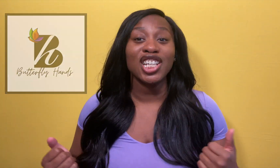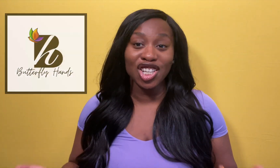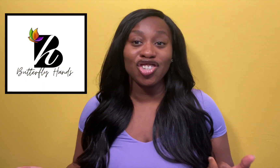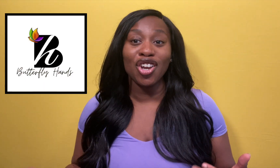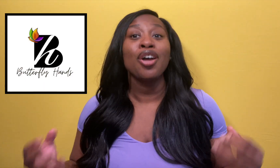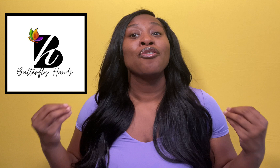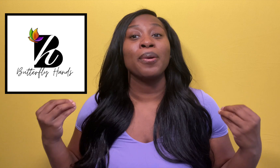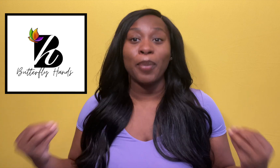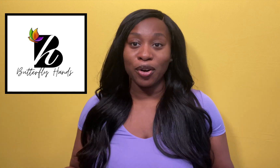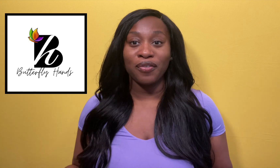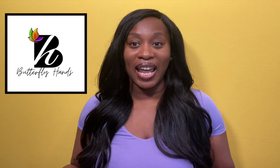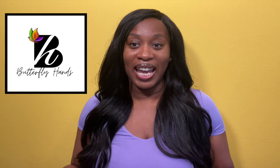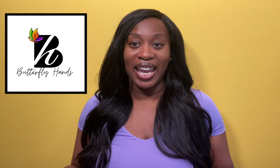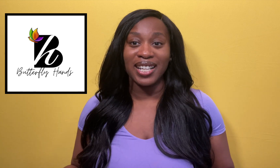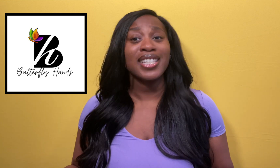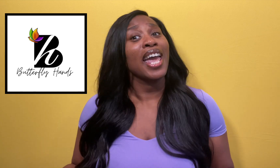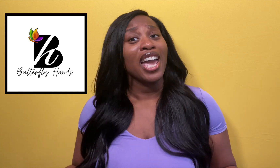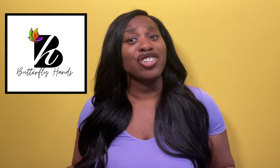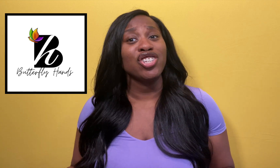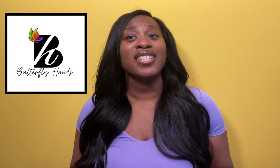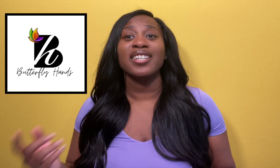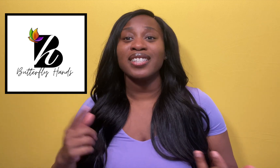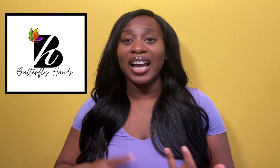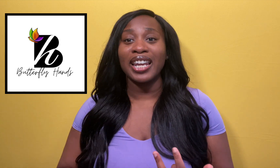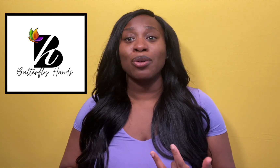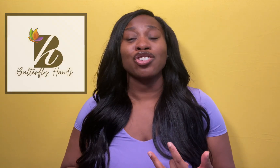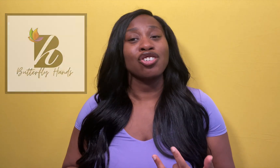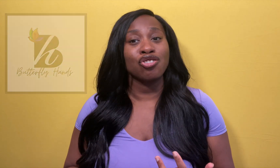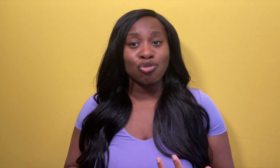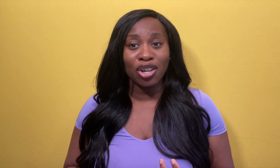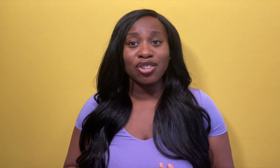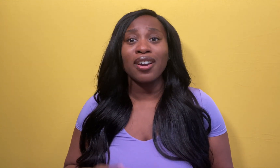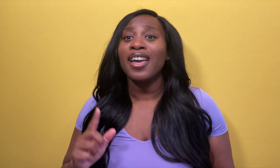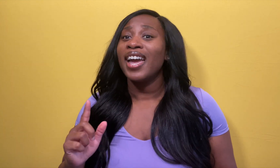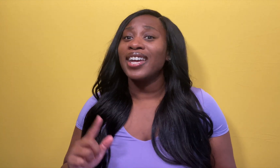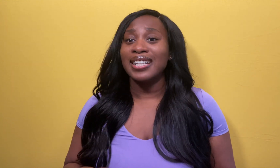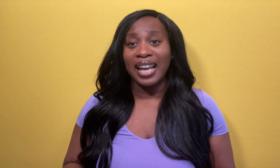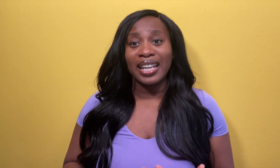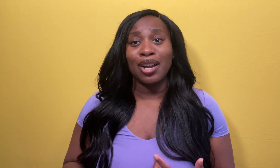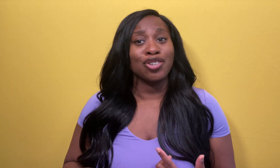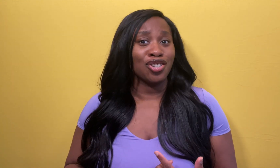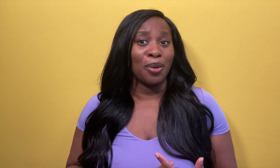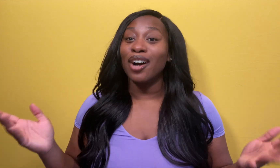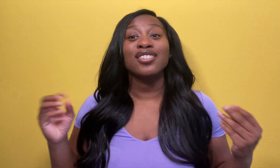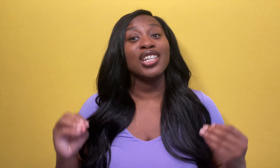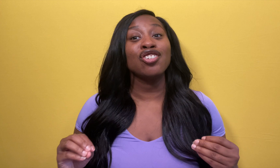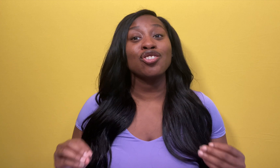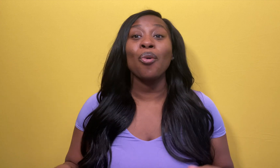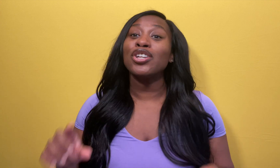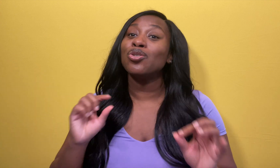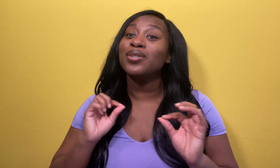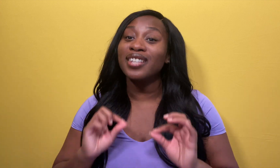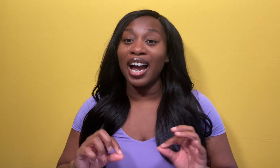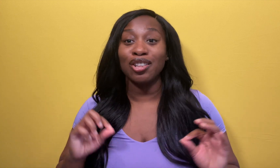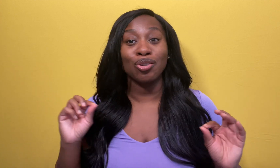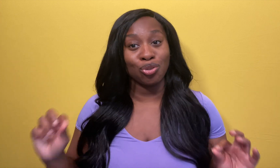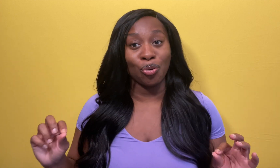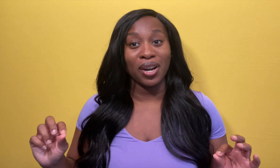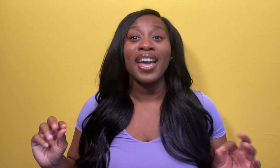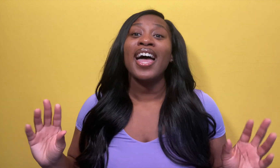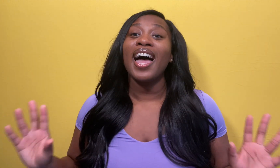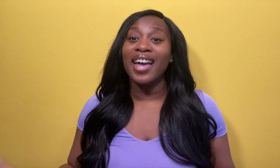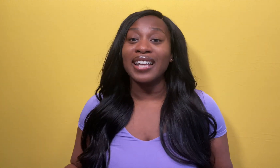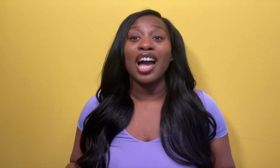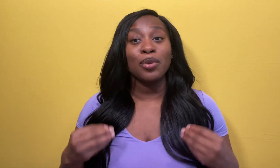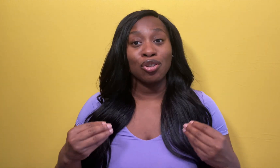is Tanesha from Butterfly Hands, and she is a sign language instructor and a sign language interpreter. Tanesha's going to sign the